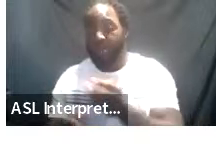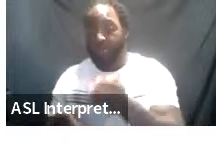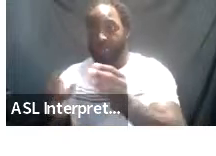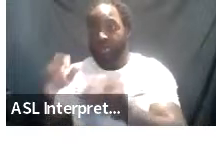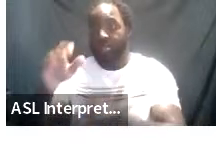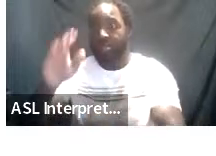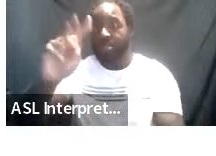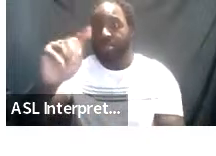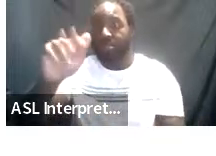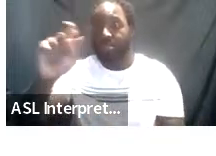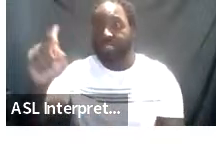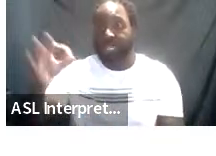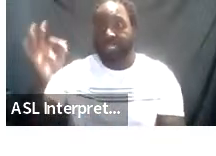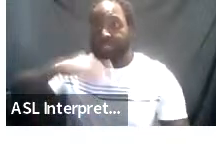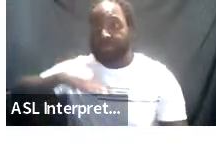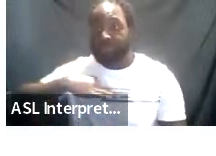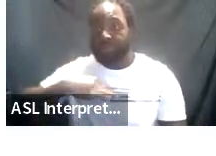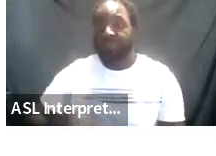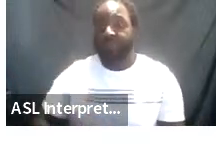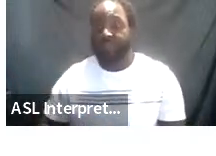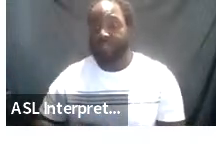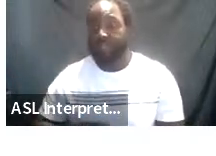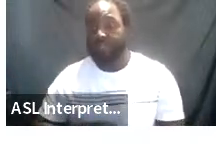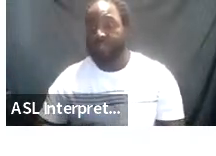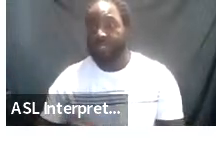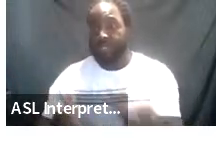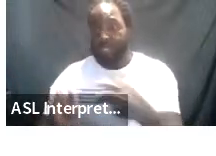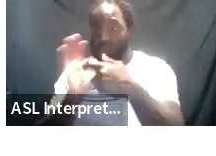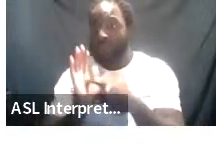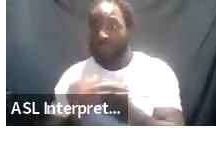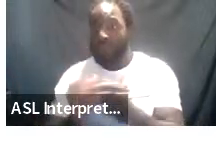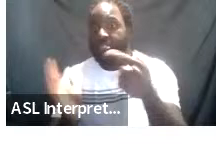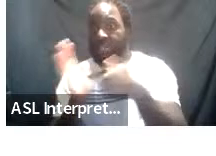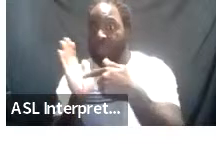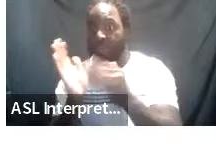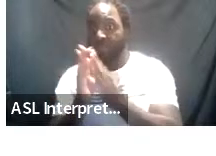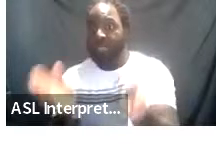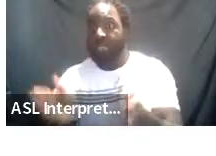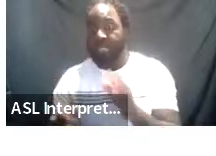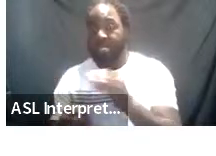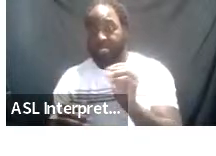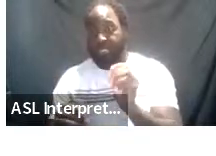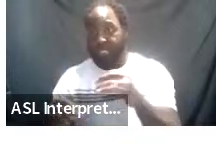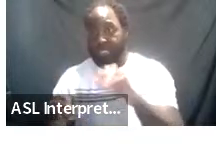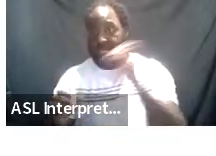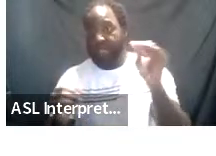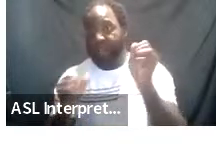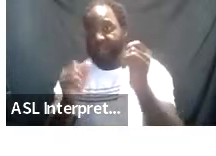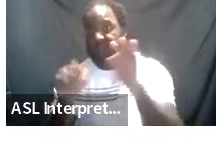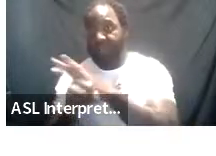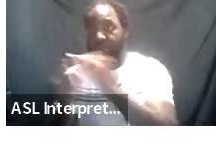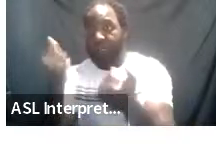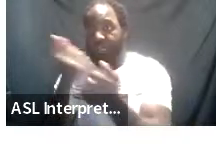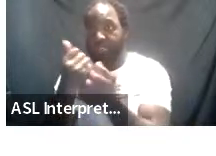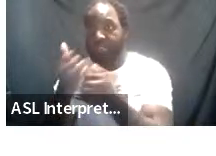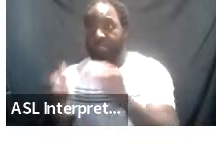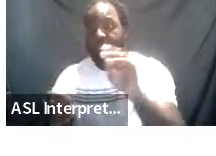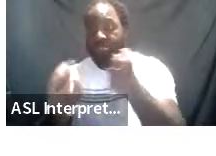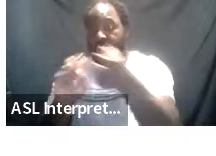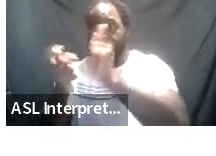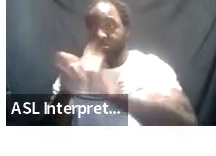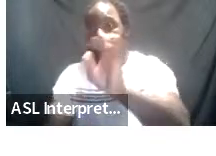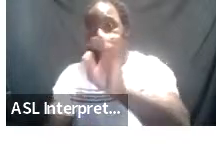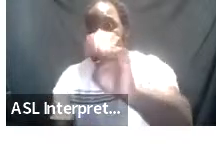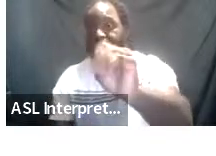tax benefit that requires affordable housing. We fully support adjusting AMI levels for